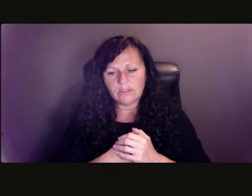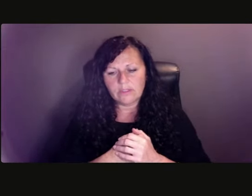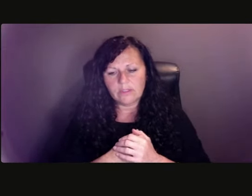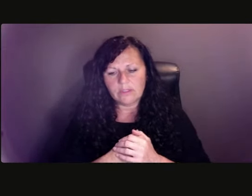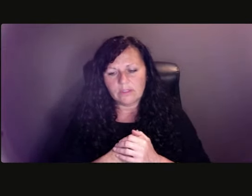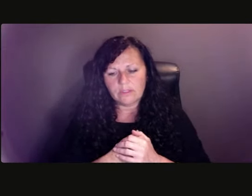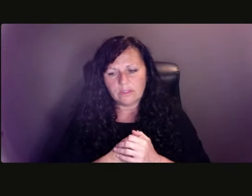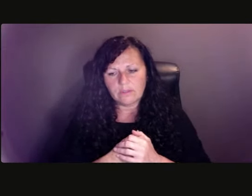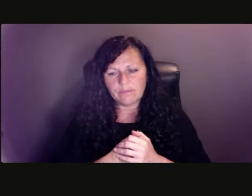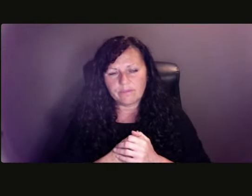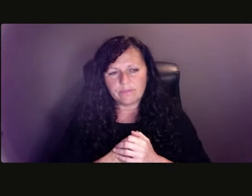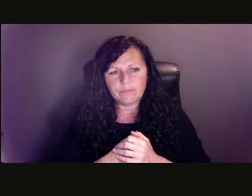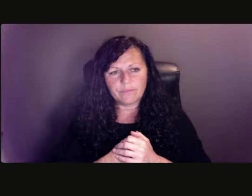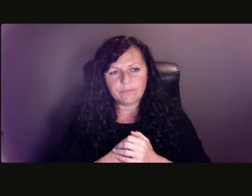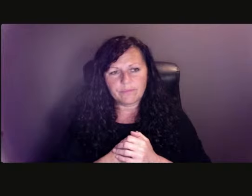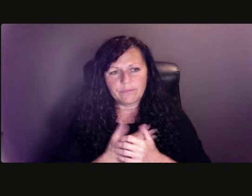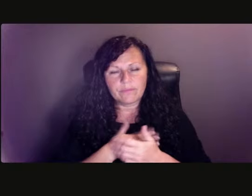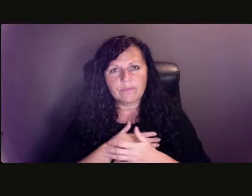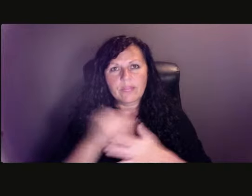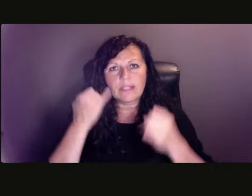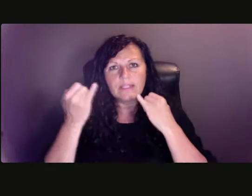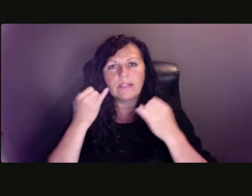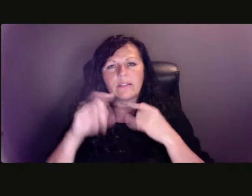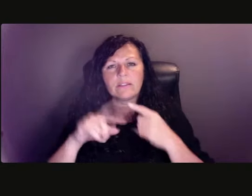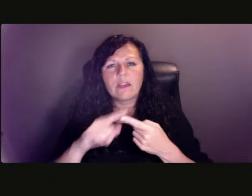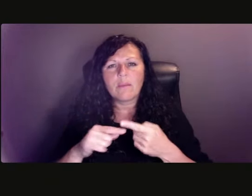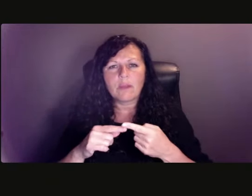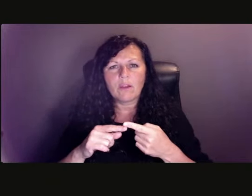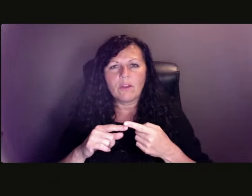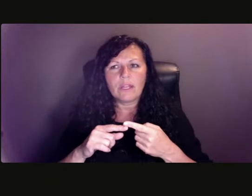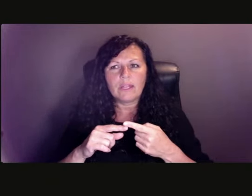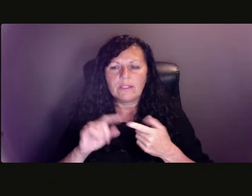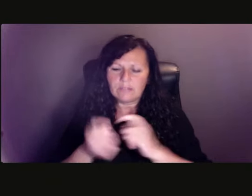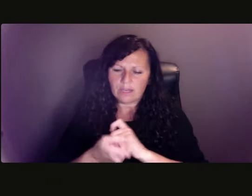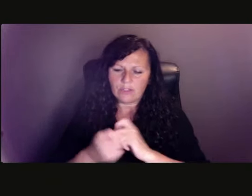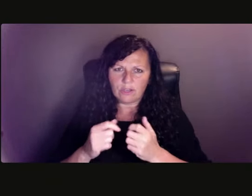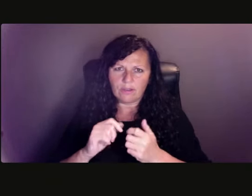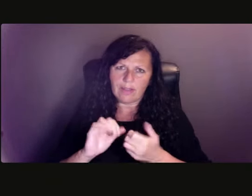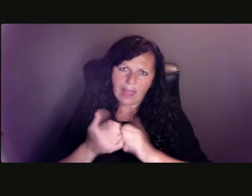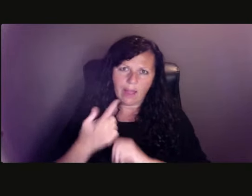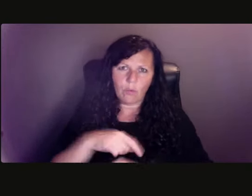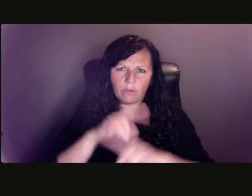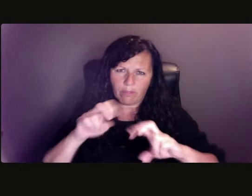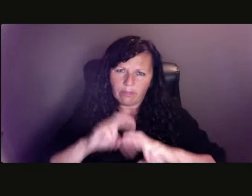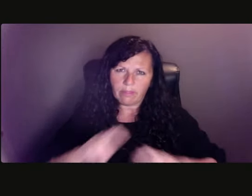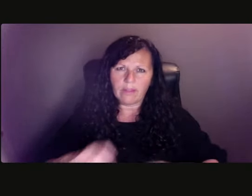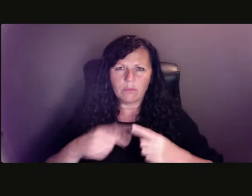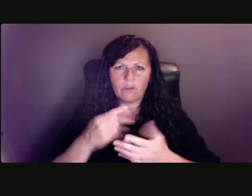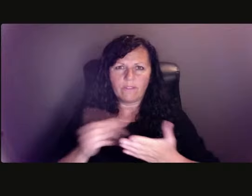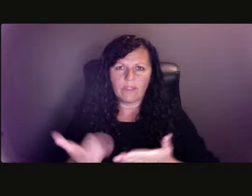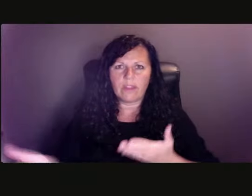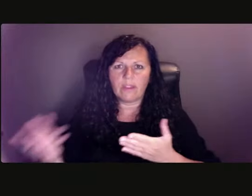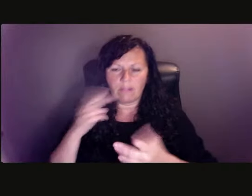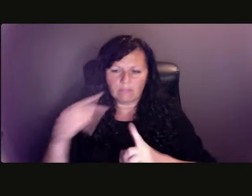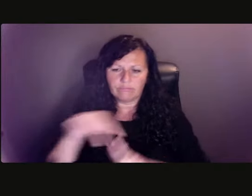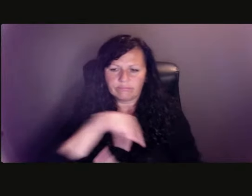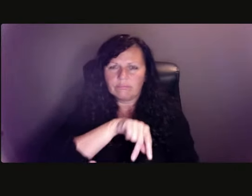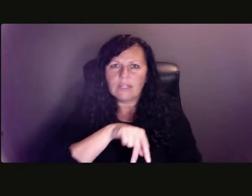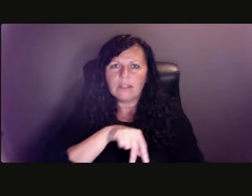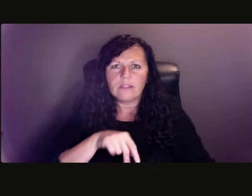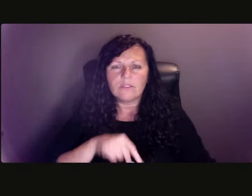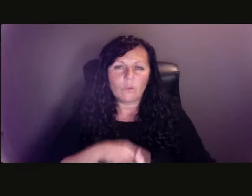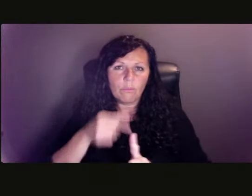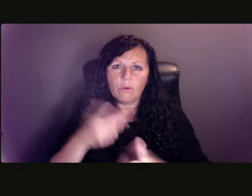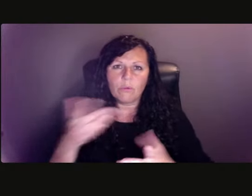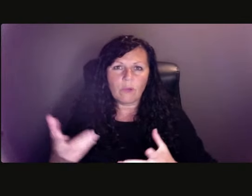You know, my ideas about, you know, rethinking how we think about things is really just to continue to bring forward new ideas and